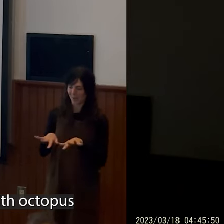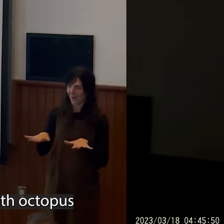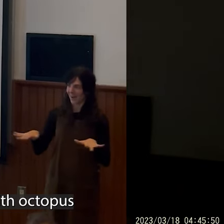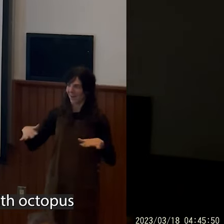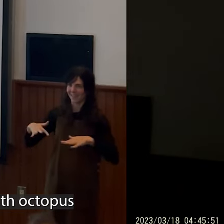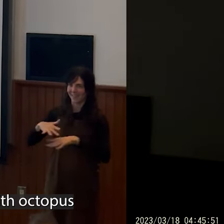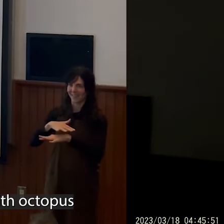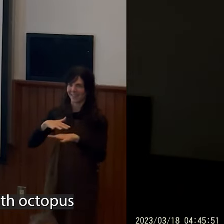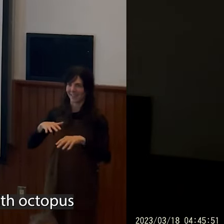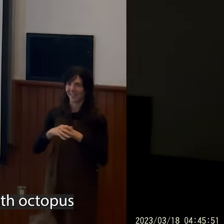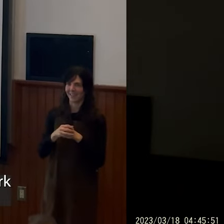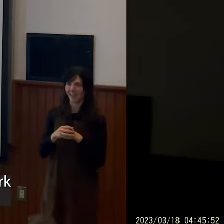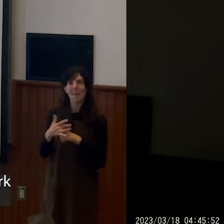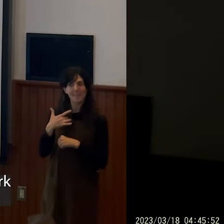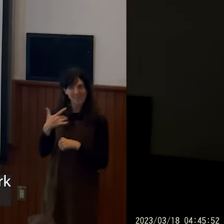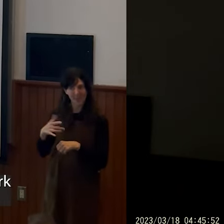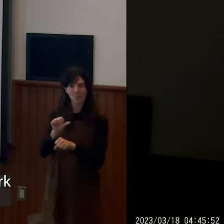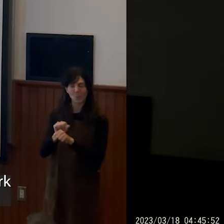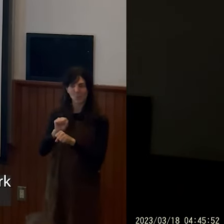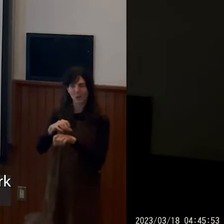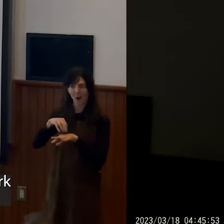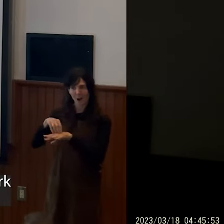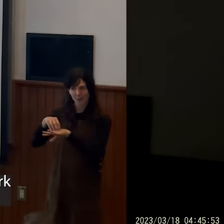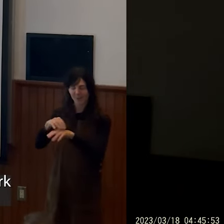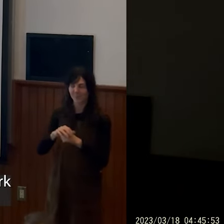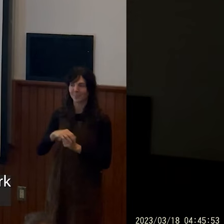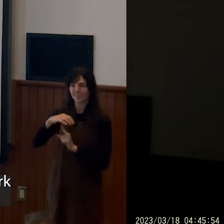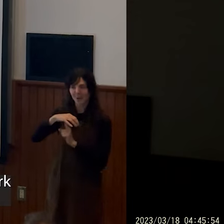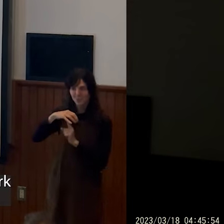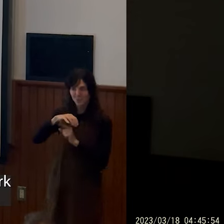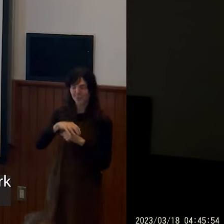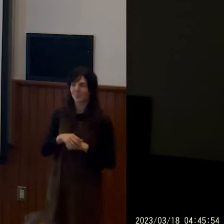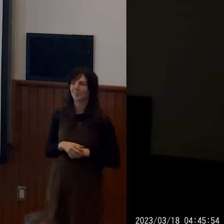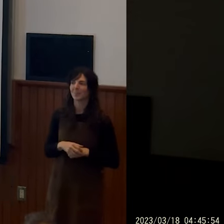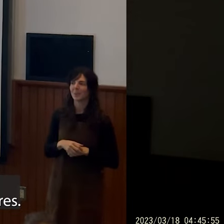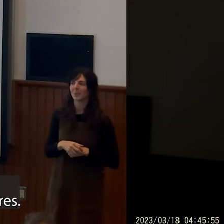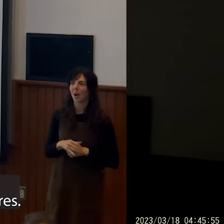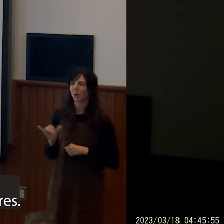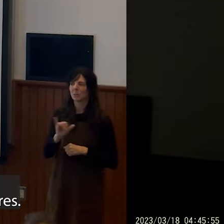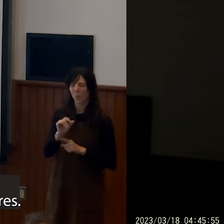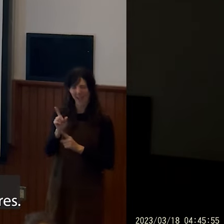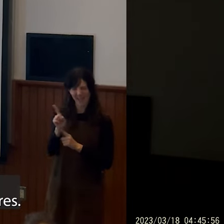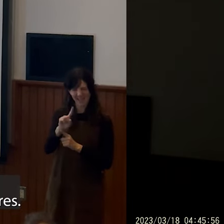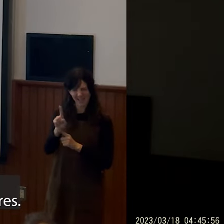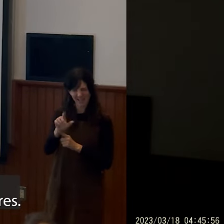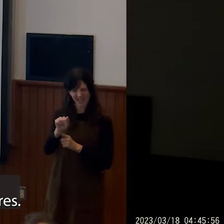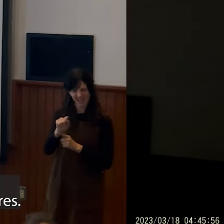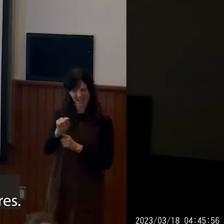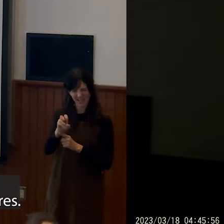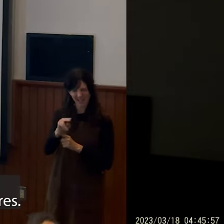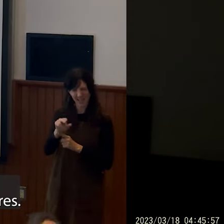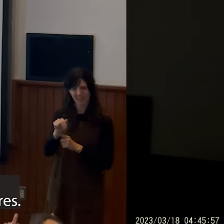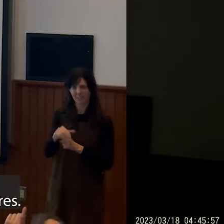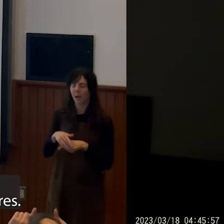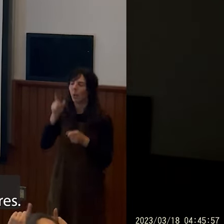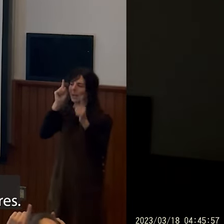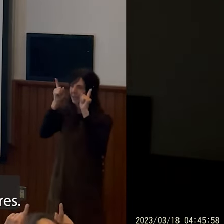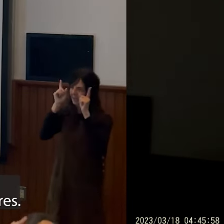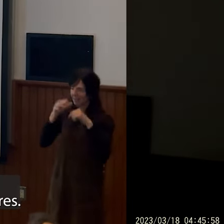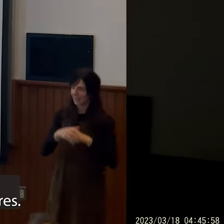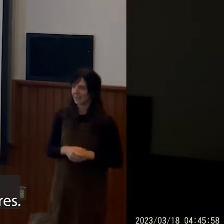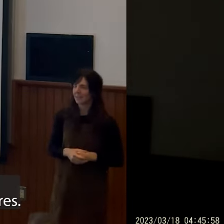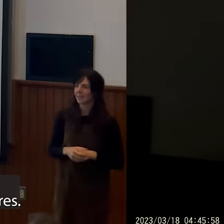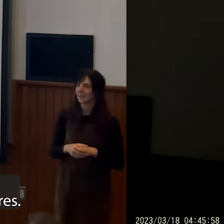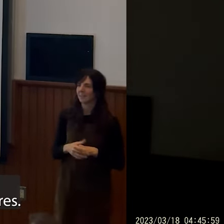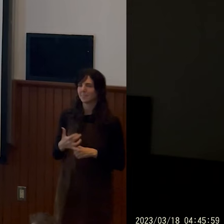work. I do work with octopus, I work with mushroom, and I work a lot with antennas. So I consider myself part of these